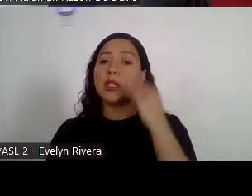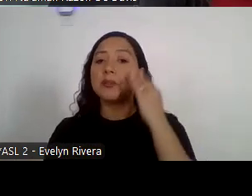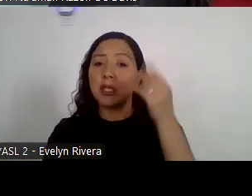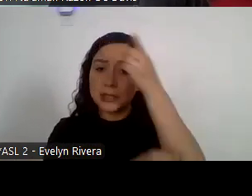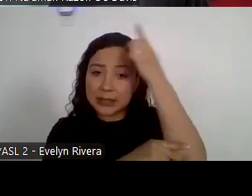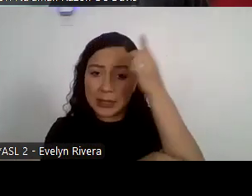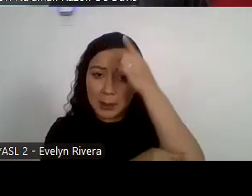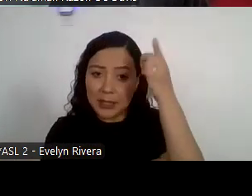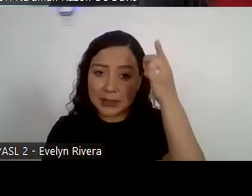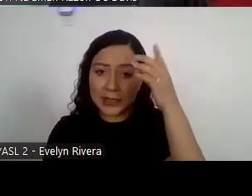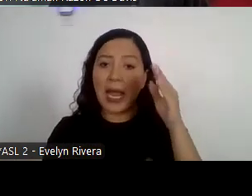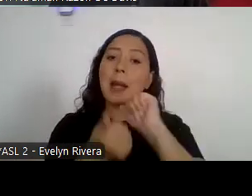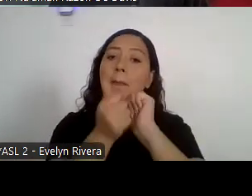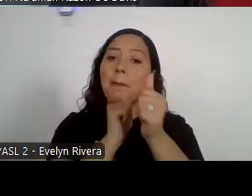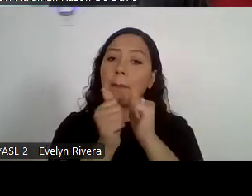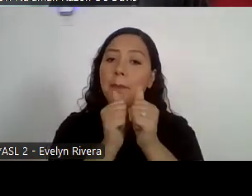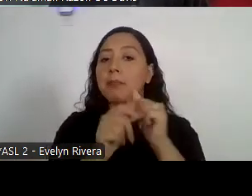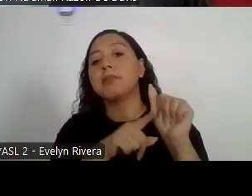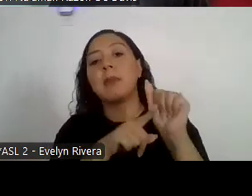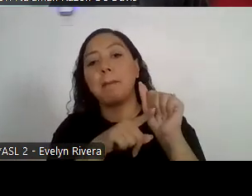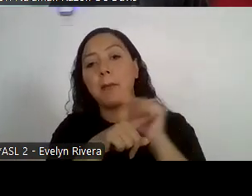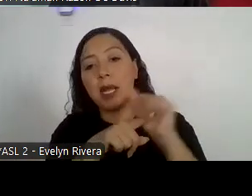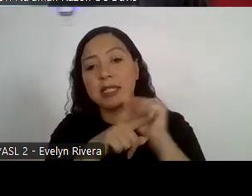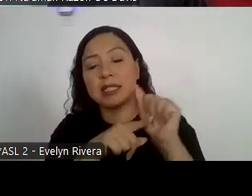practice change. Next slide, please.